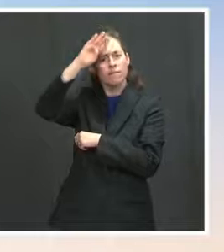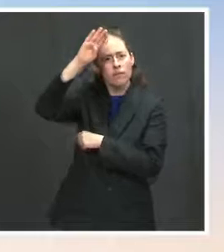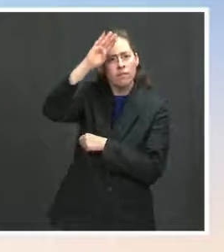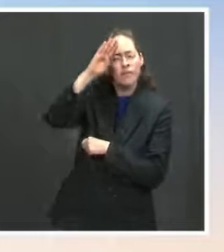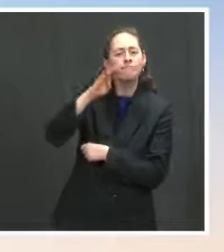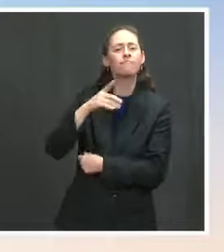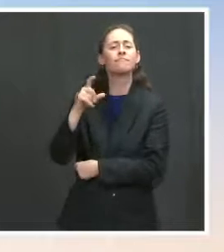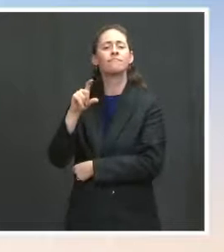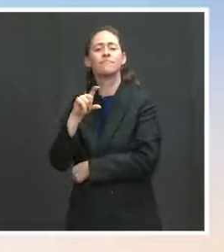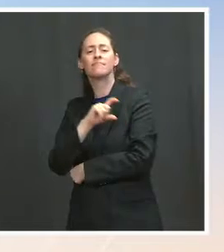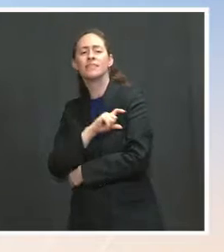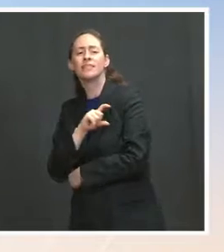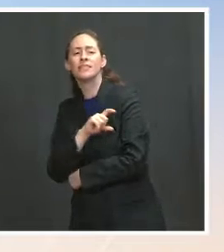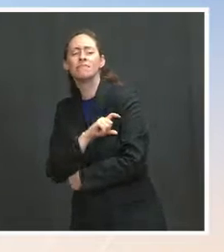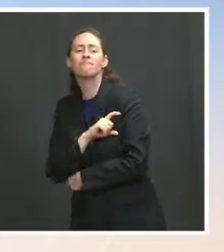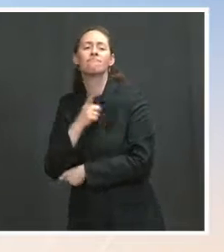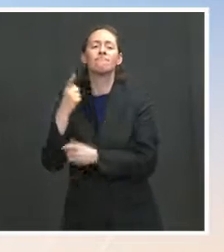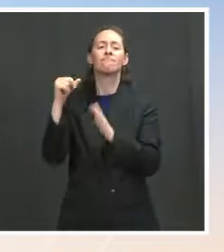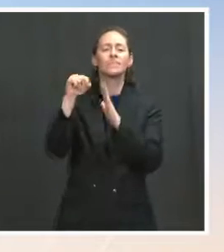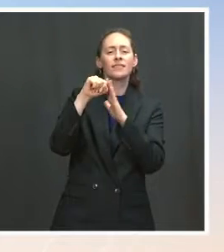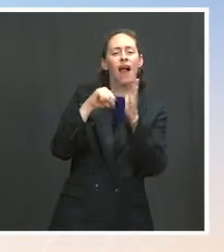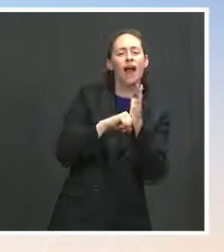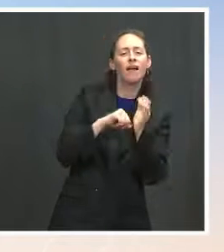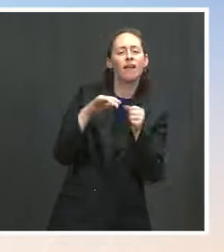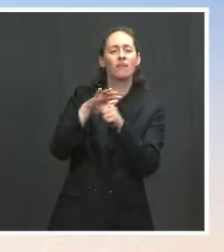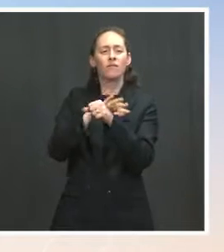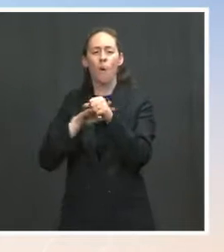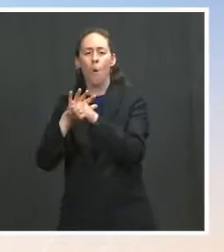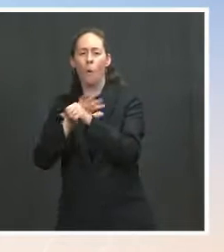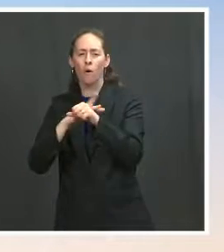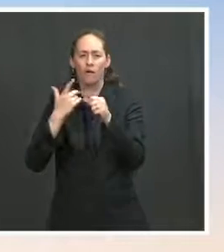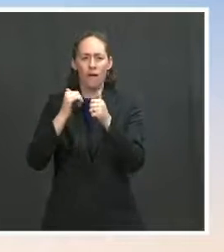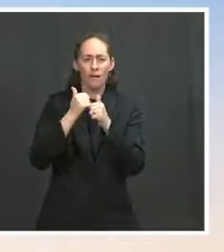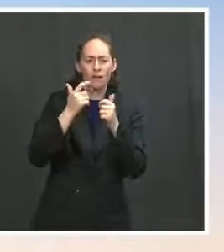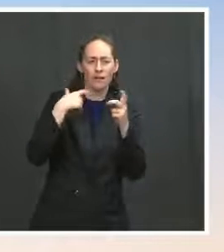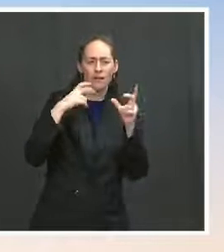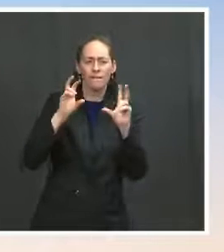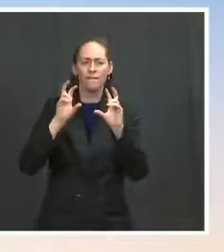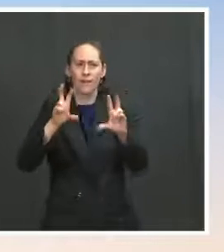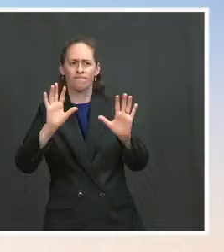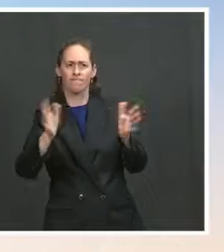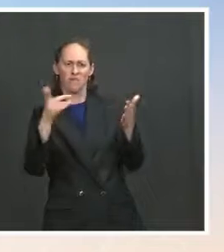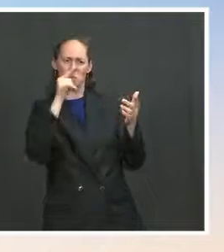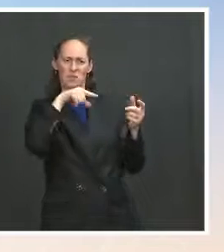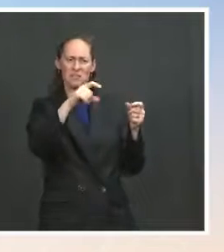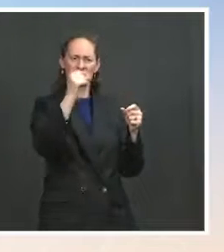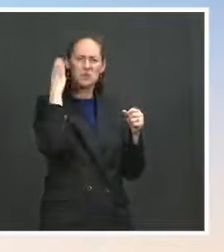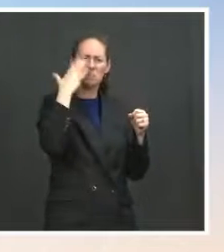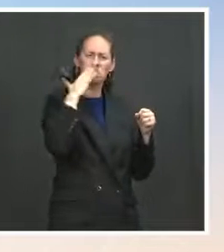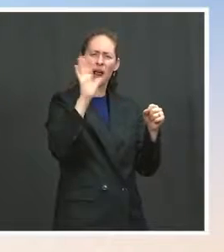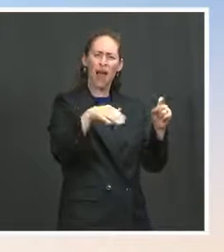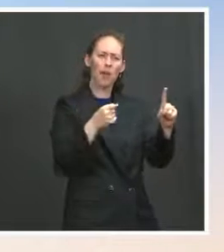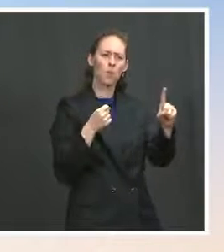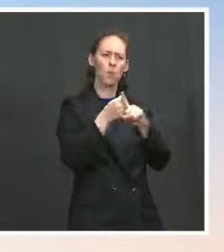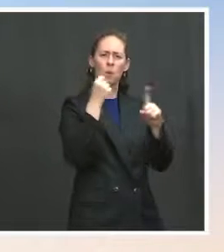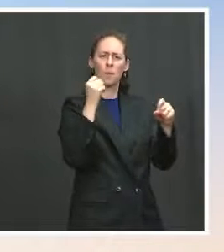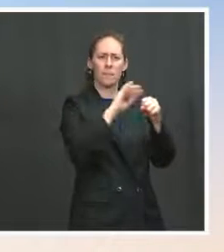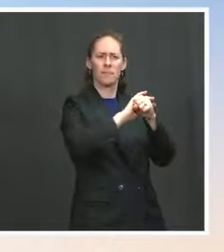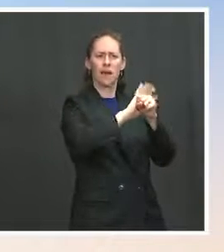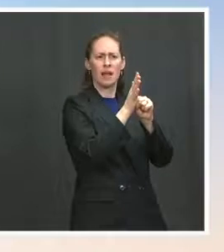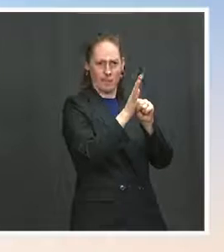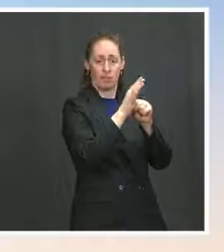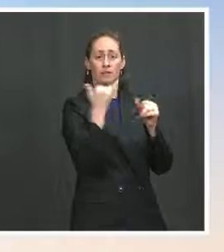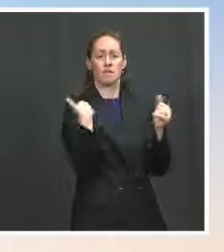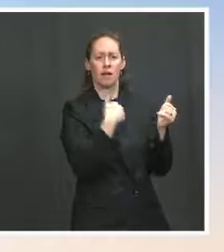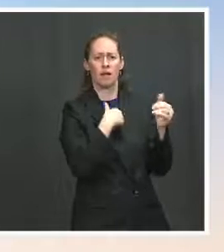to state and localities that have suffered during the pandemic. So we've proposed alternatives to pay for these